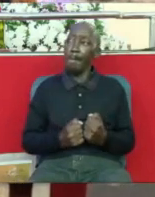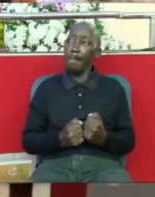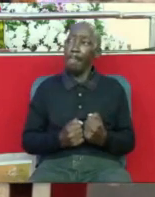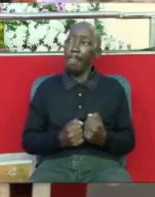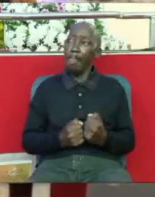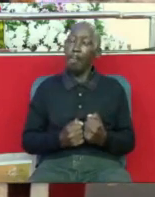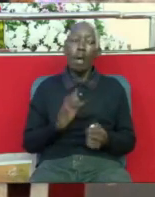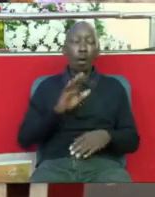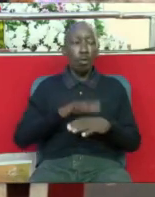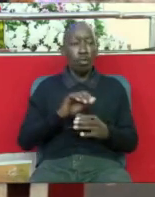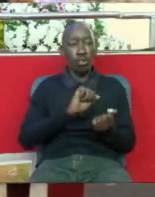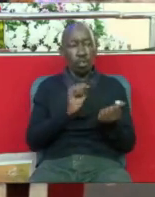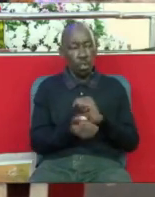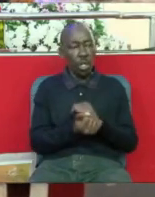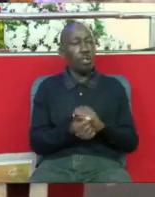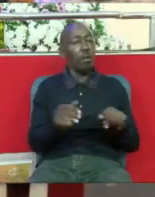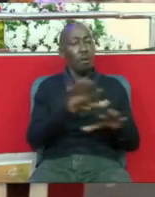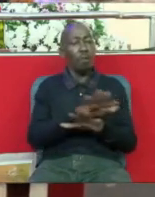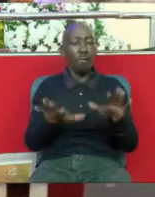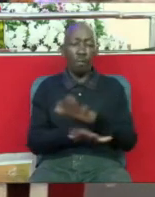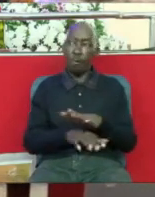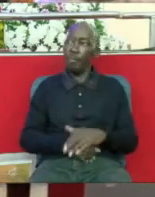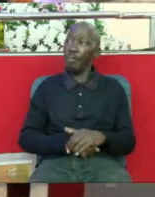and would change everything.